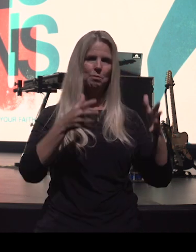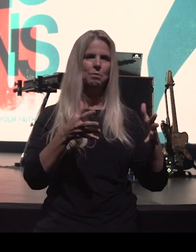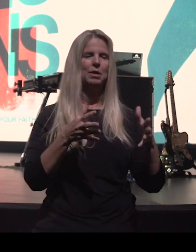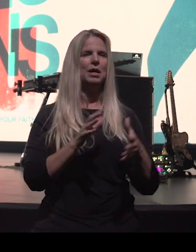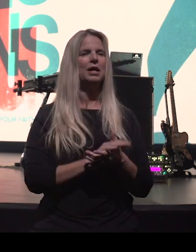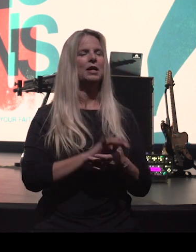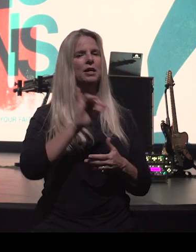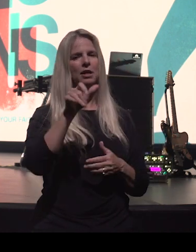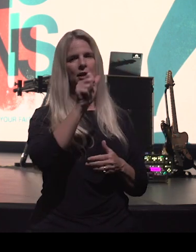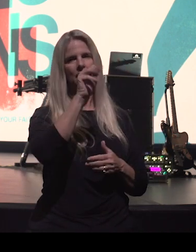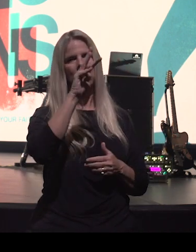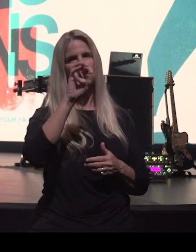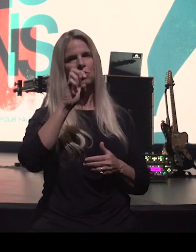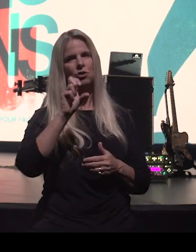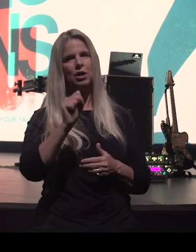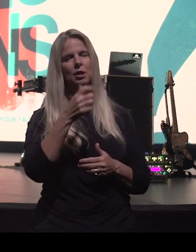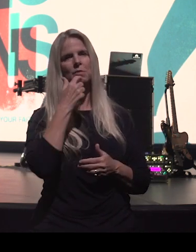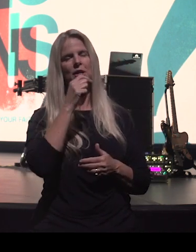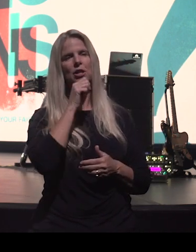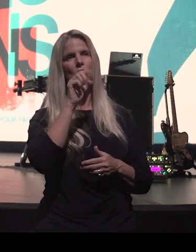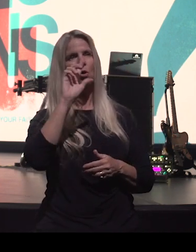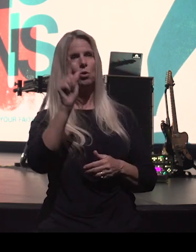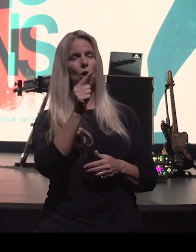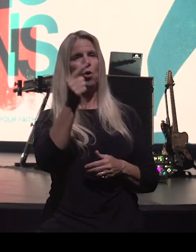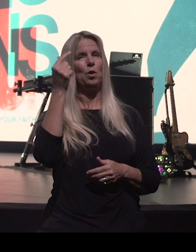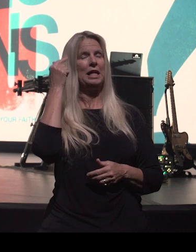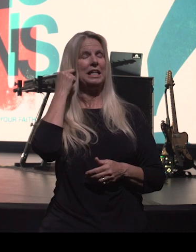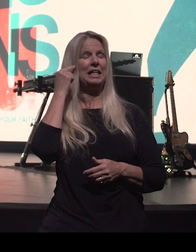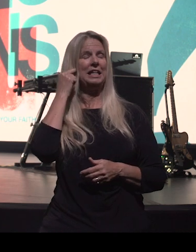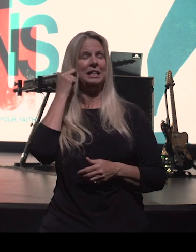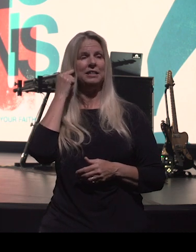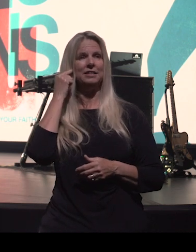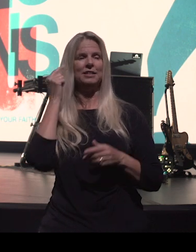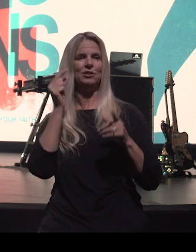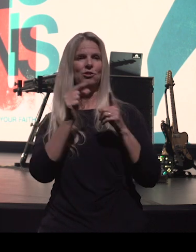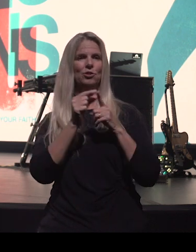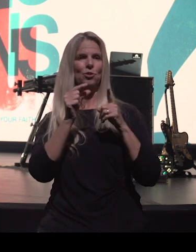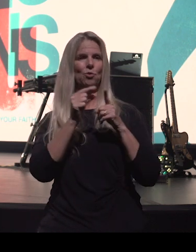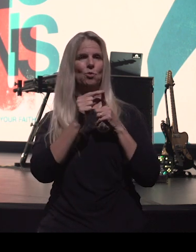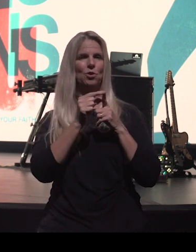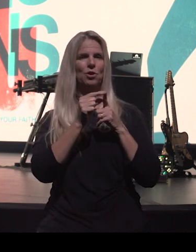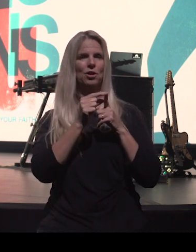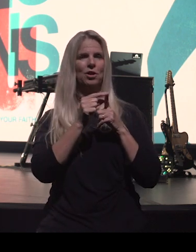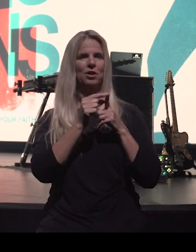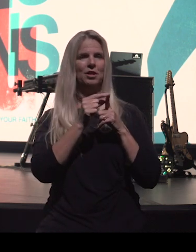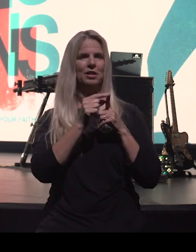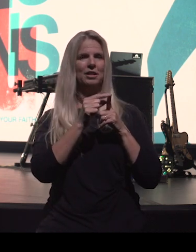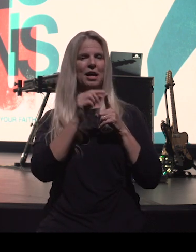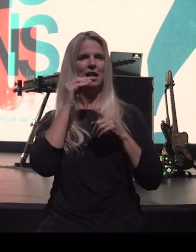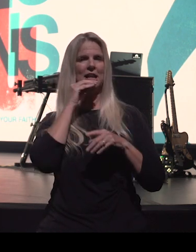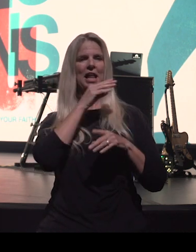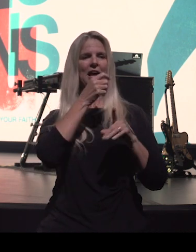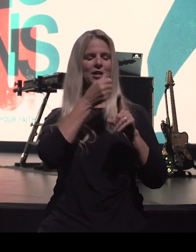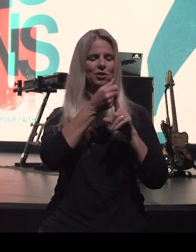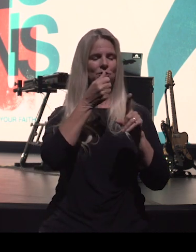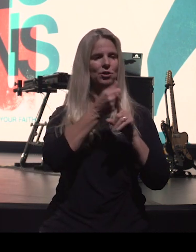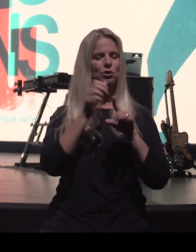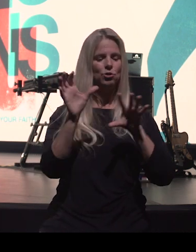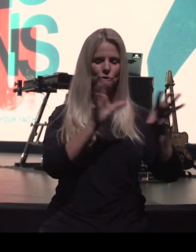merely listen to the word and kind of like, I know it all, and so deceive yourselves. What are we to do? Do what it